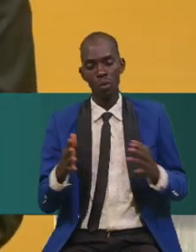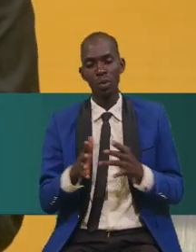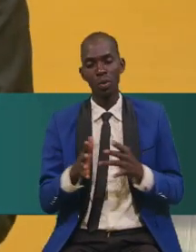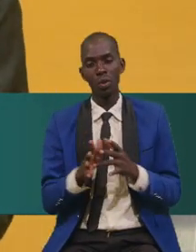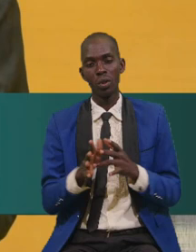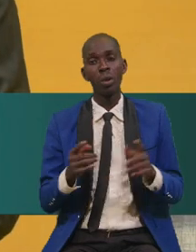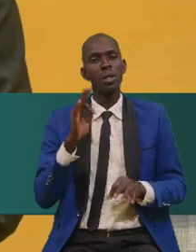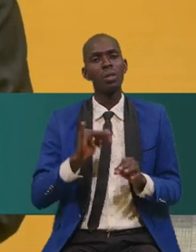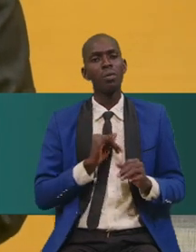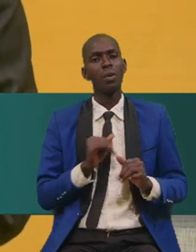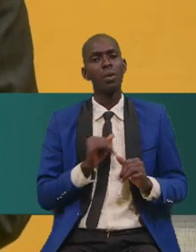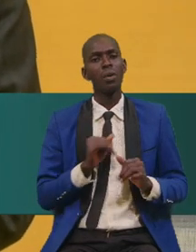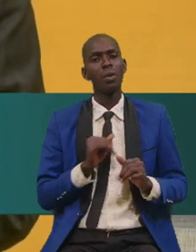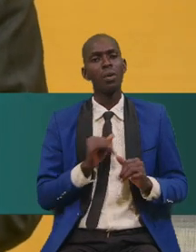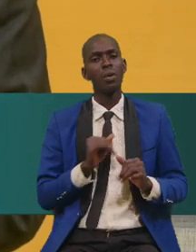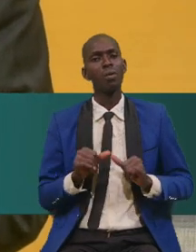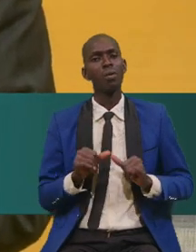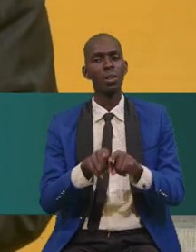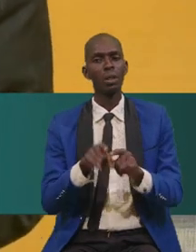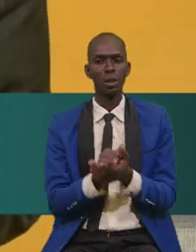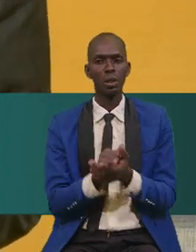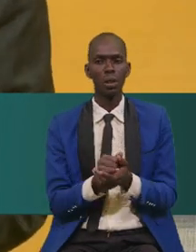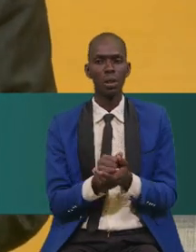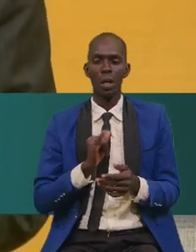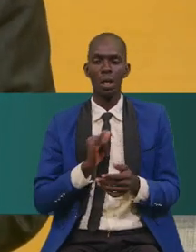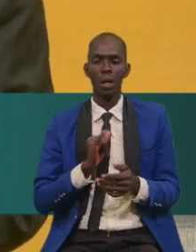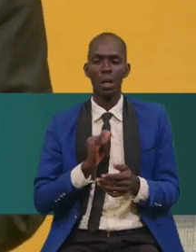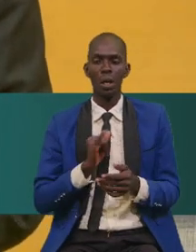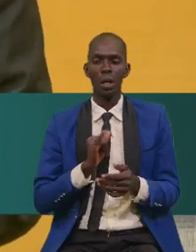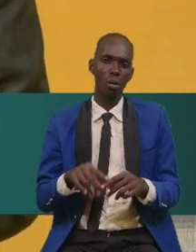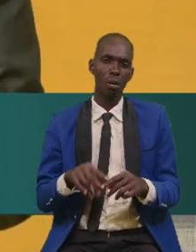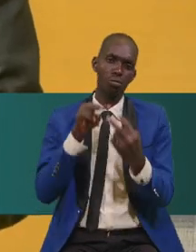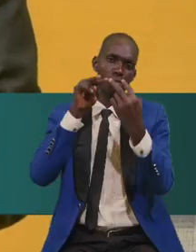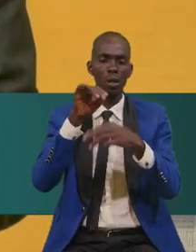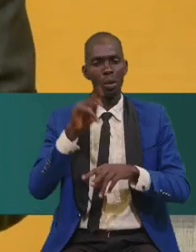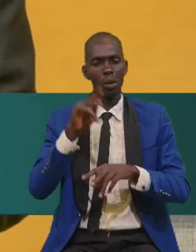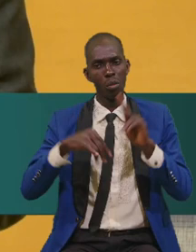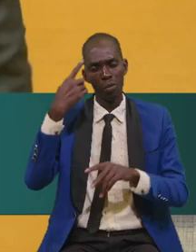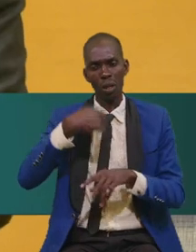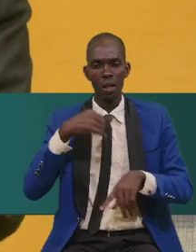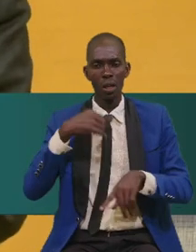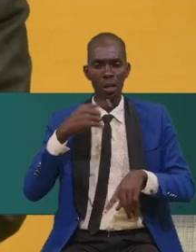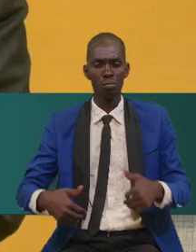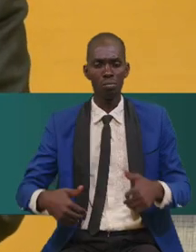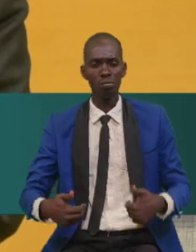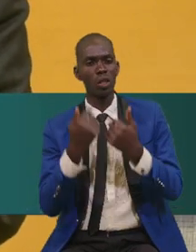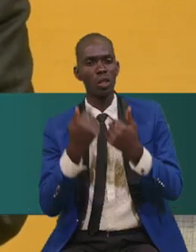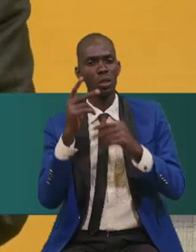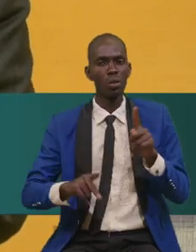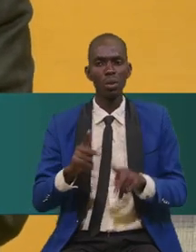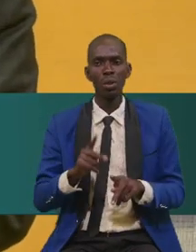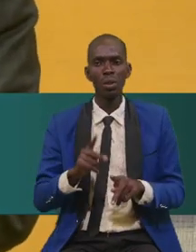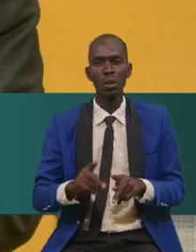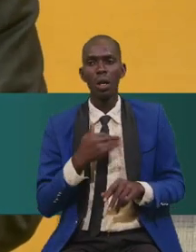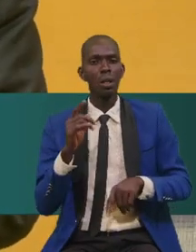couldn't look at the faces of people. I couldn't challenge them. And I, no gesticulation. I couldn't point.